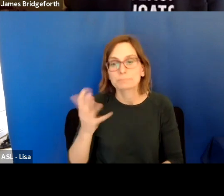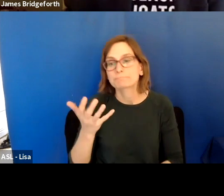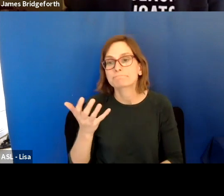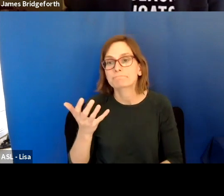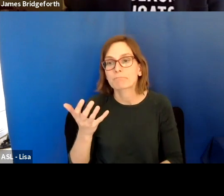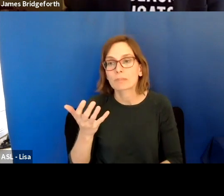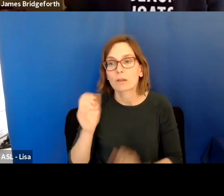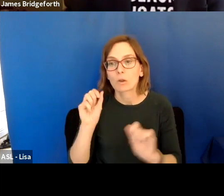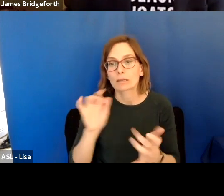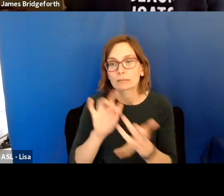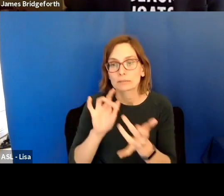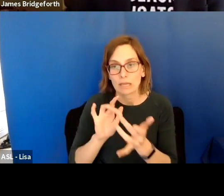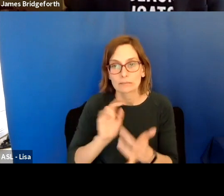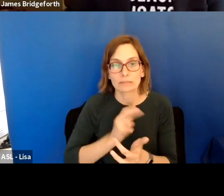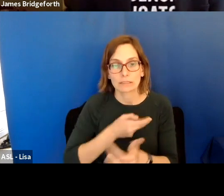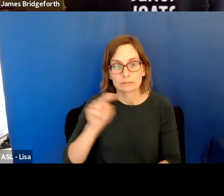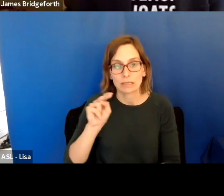always contact us,